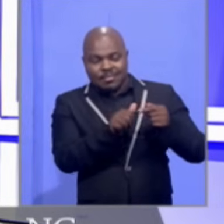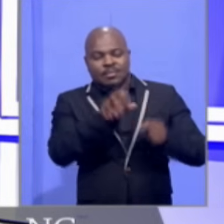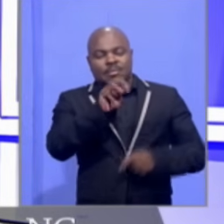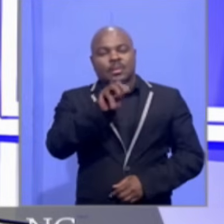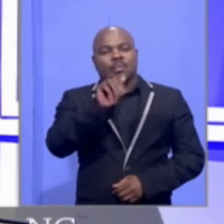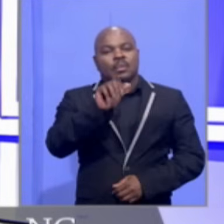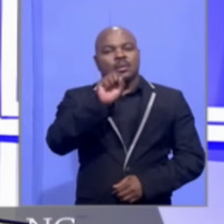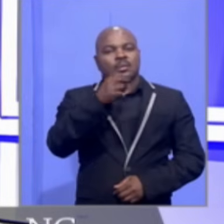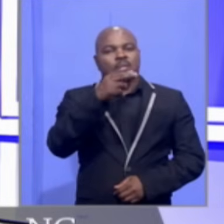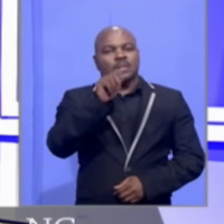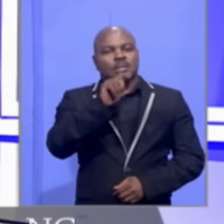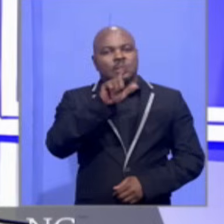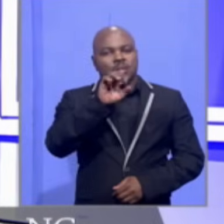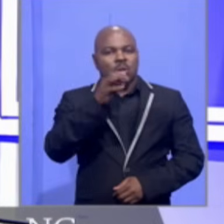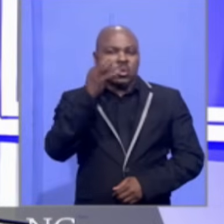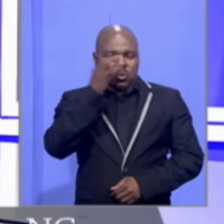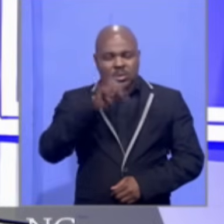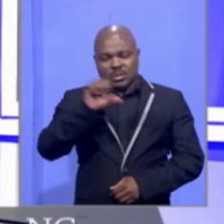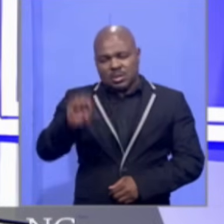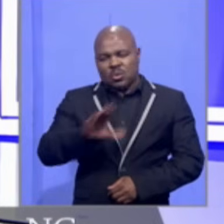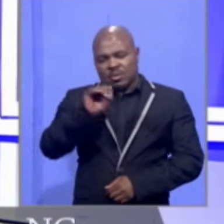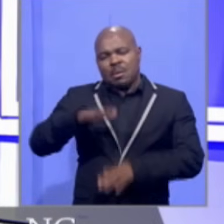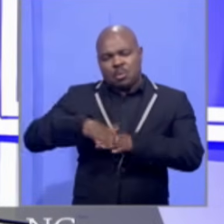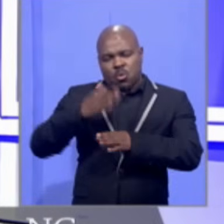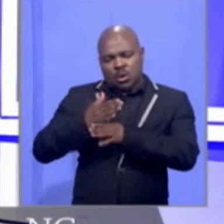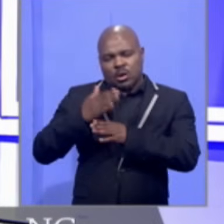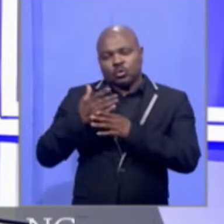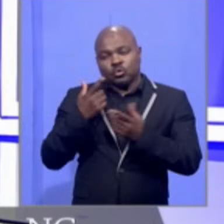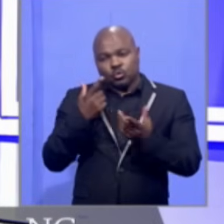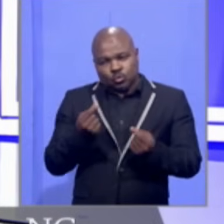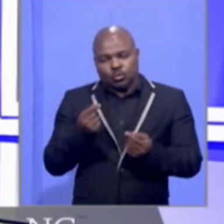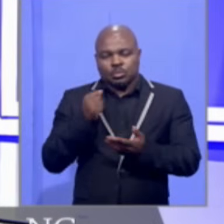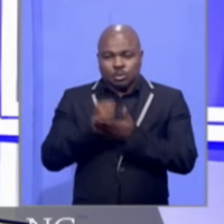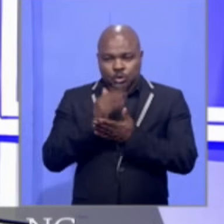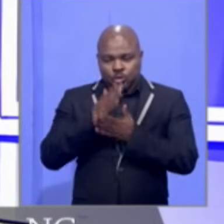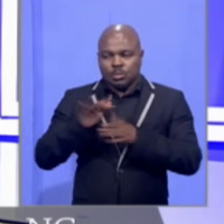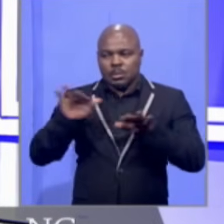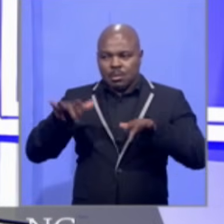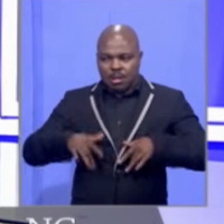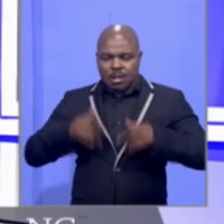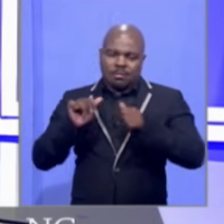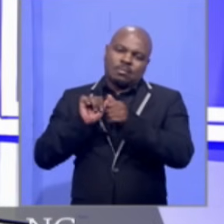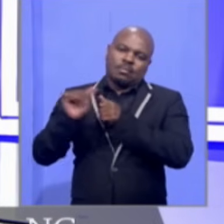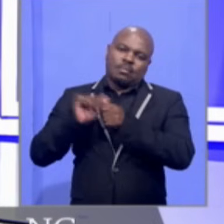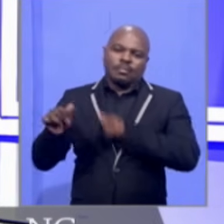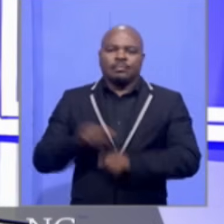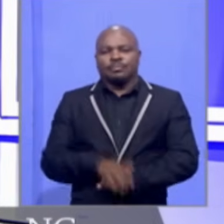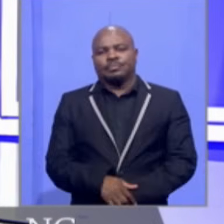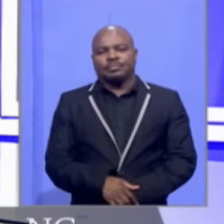ngata dintho tse lokelang ho etswa ho netefatsa ho nolofaletsa maAfrika Borwa bophelo.